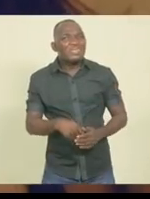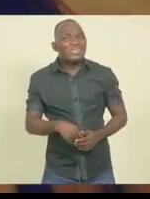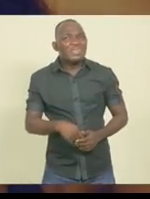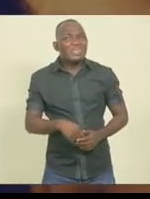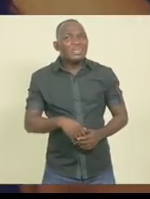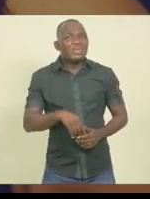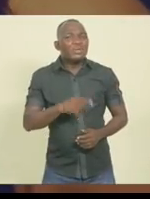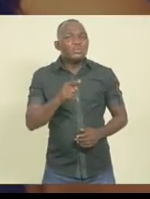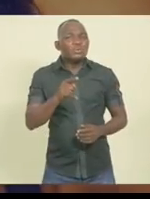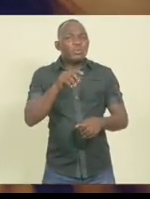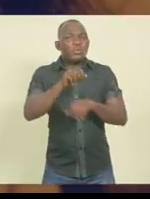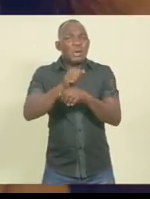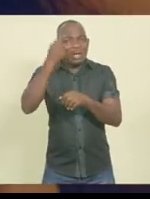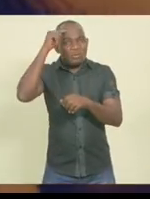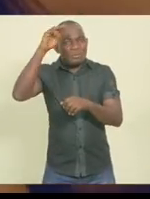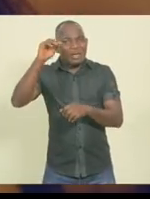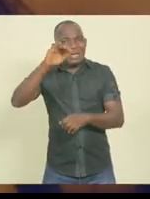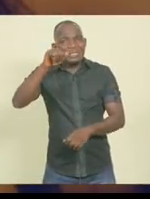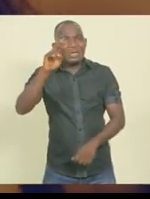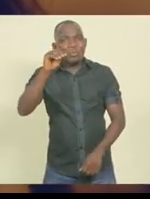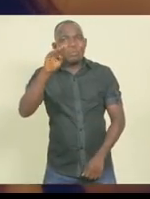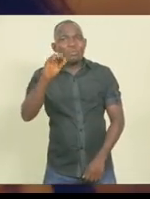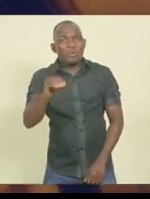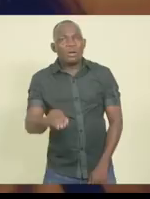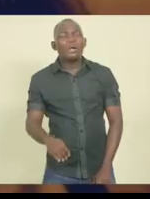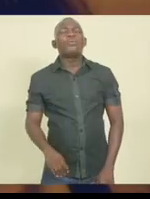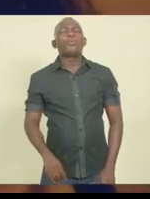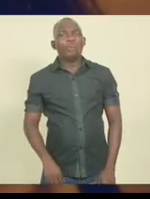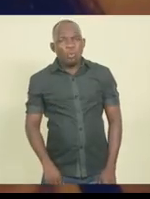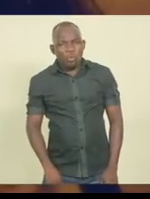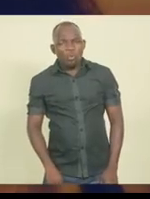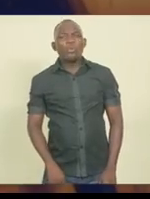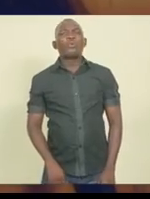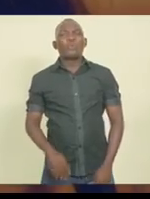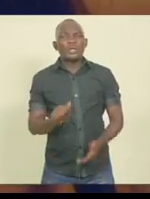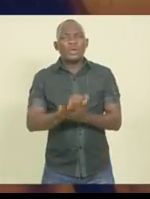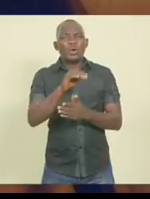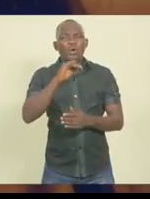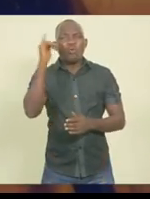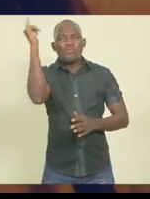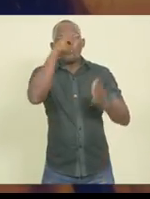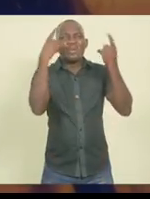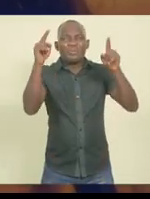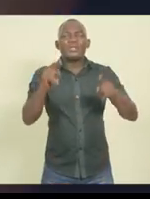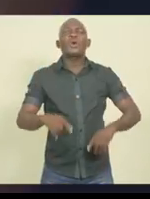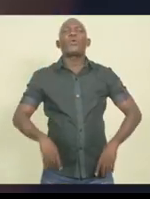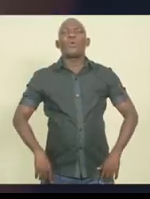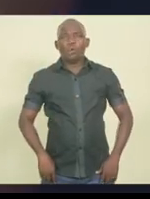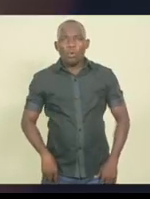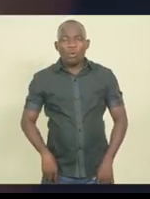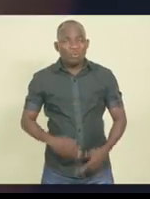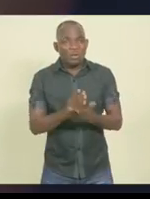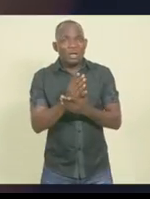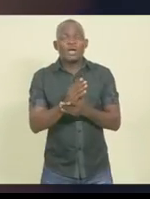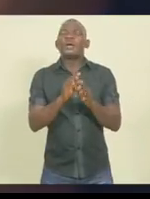So you work for Jambo? That's the only explanation to all this nonsense. Am I right? You don't want